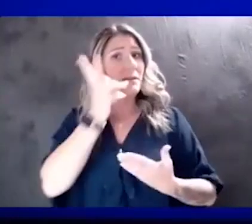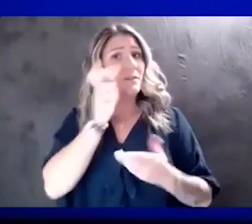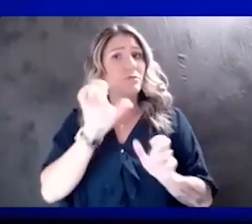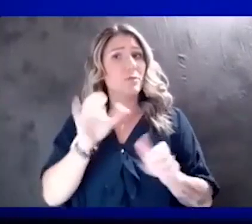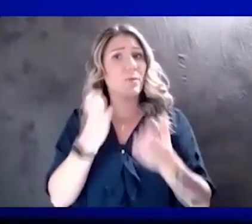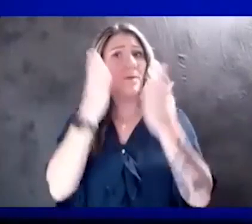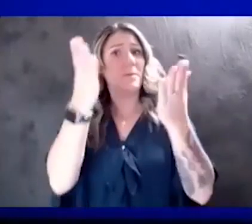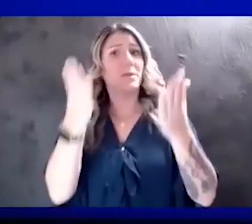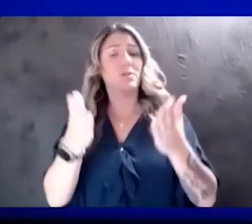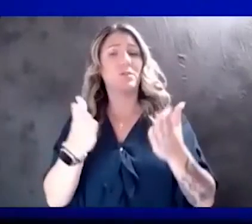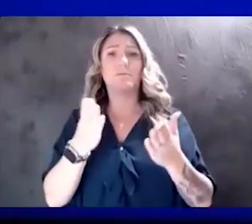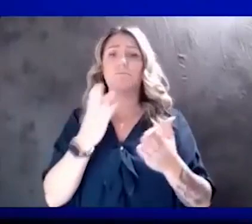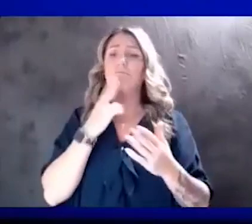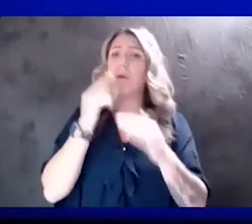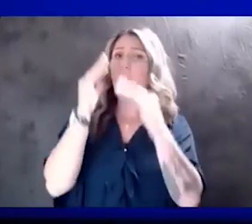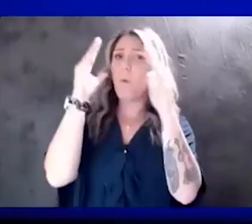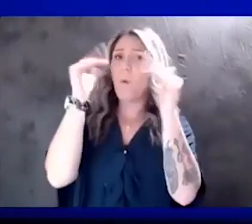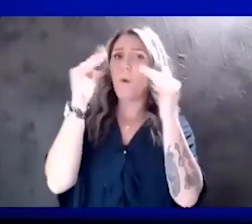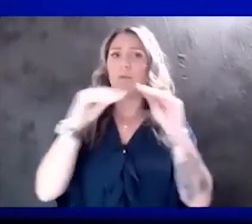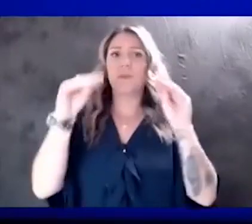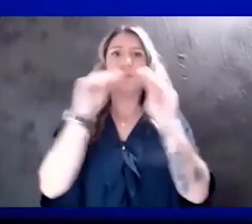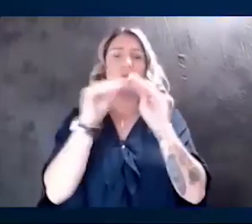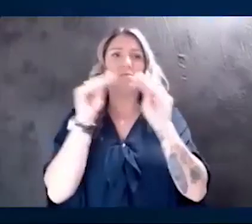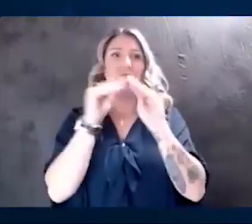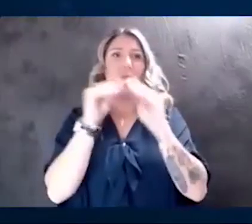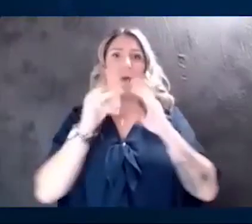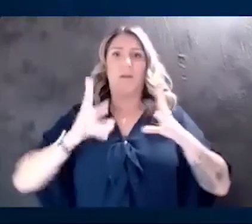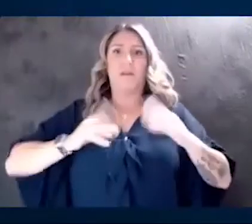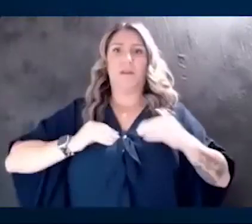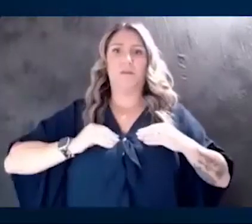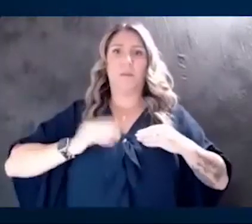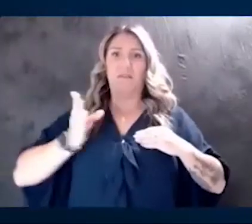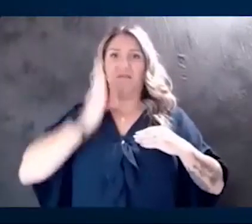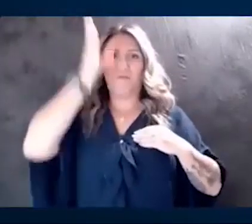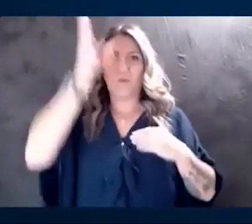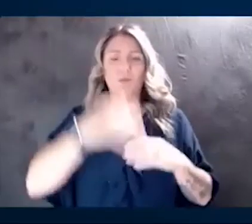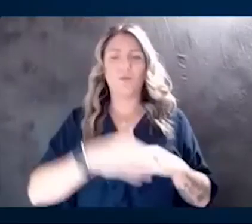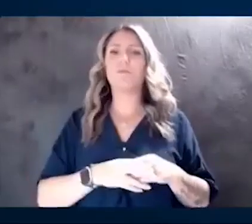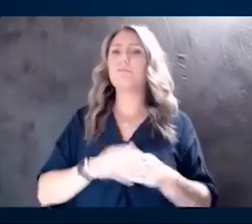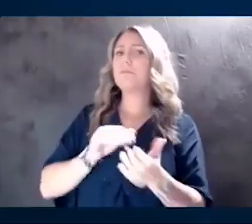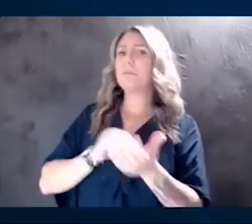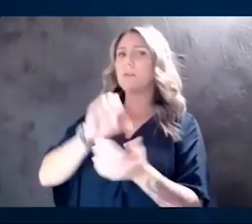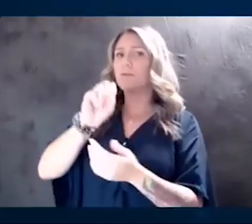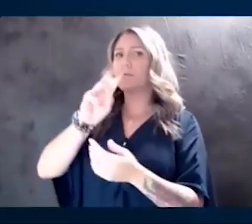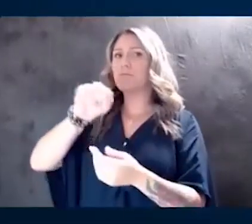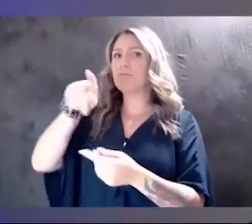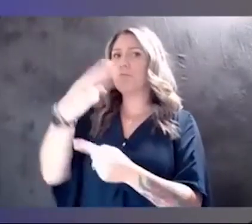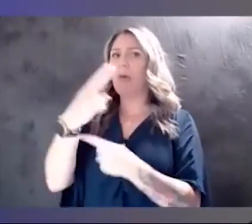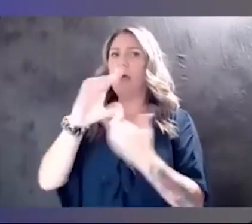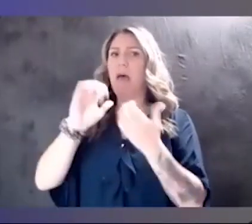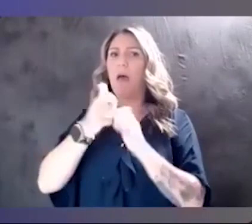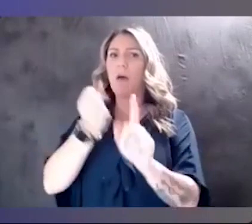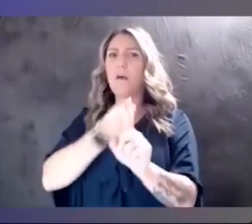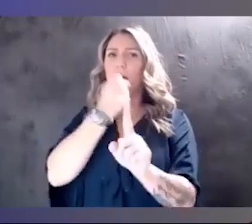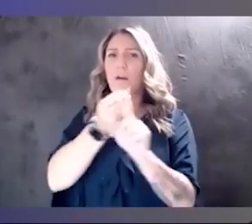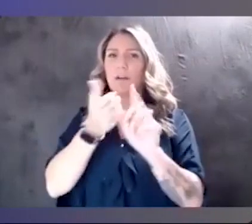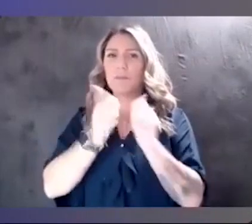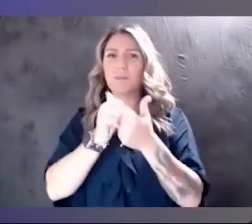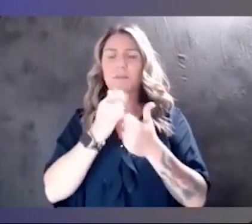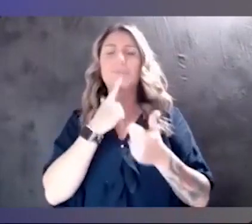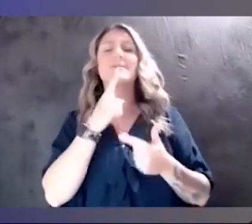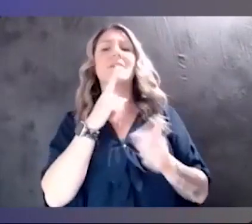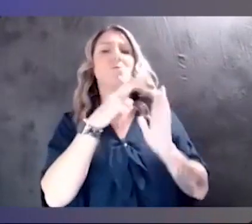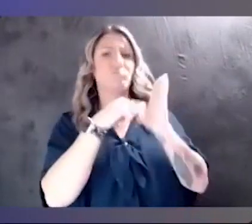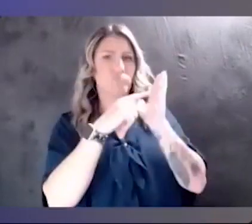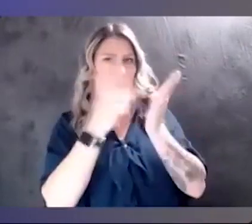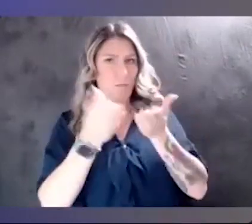hope it's more widespread in the near future. Dr. Smith, how will that impact sports? I read through those recommendations too,